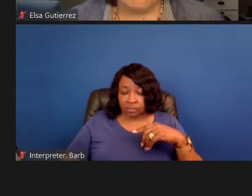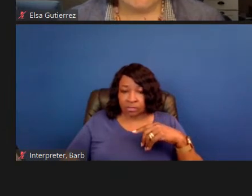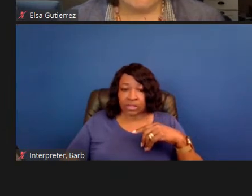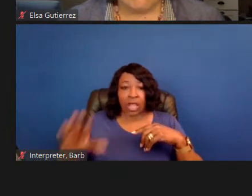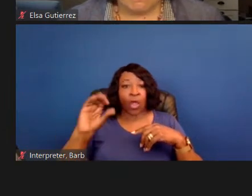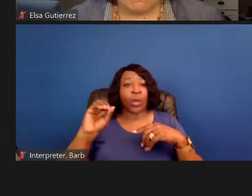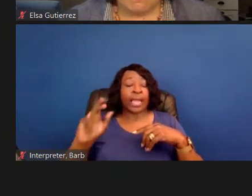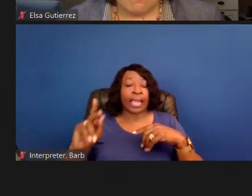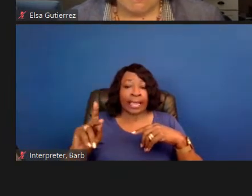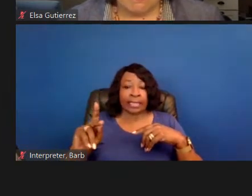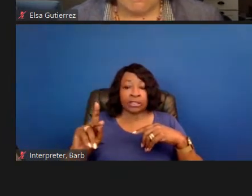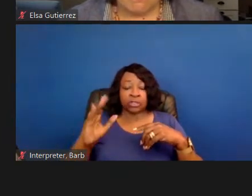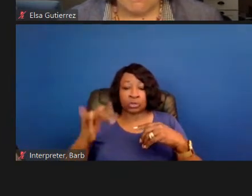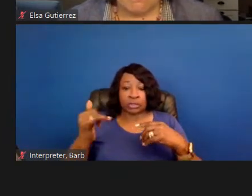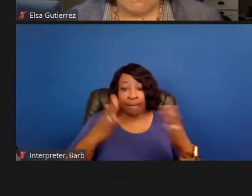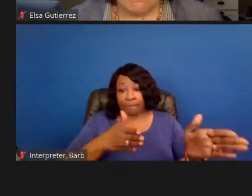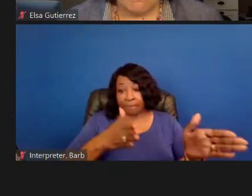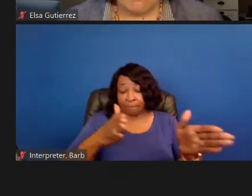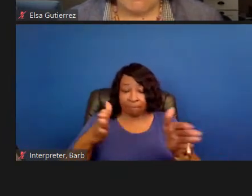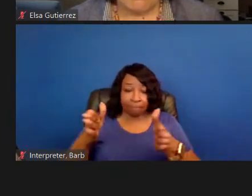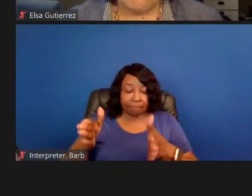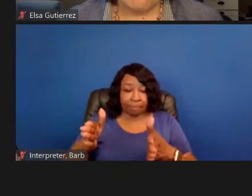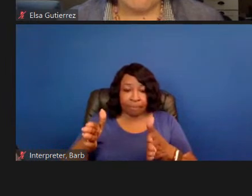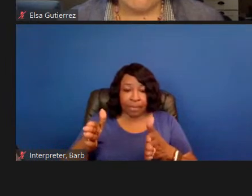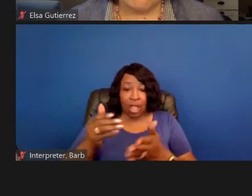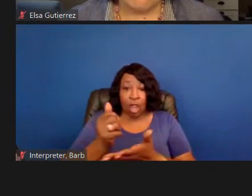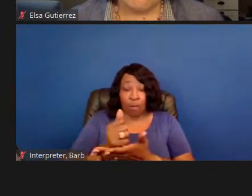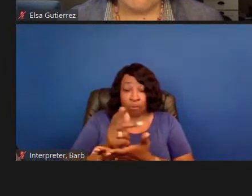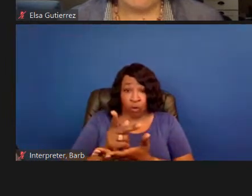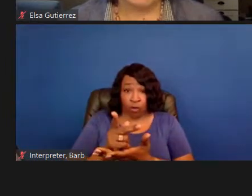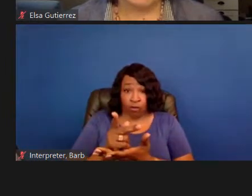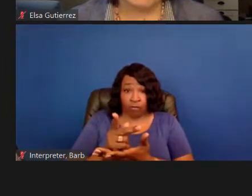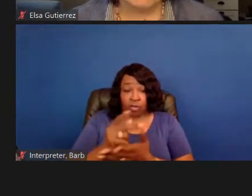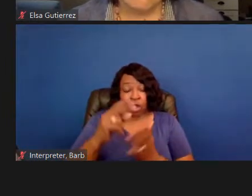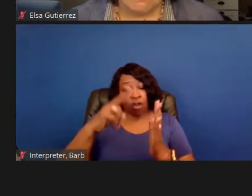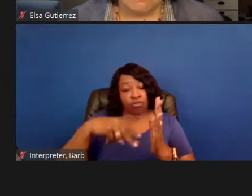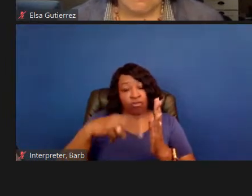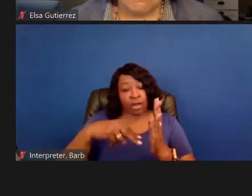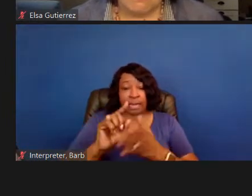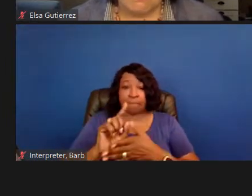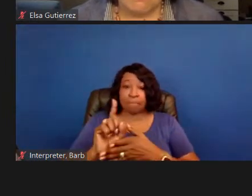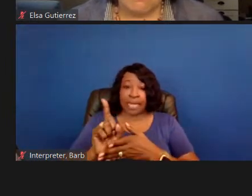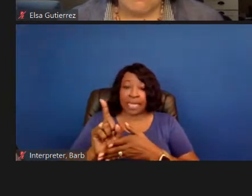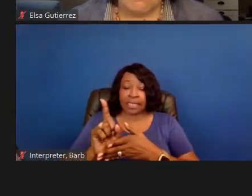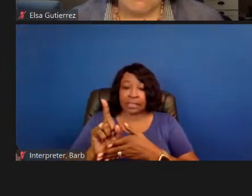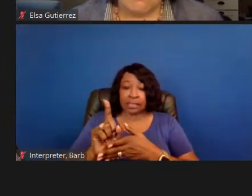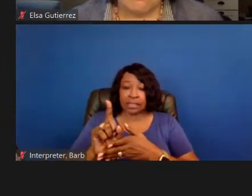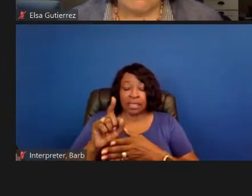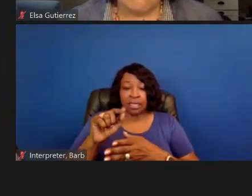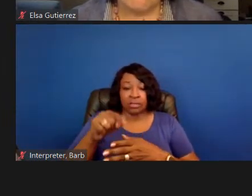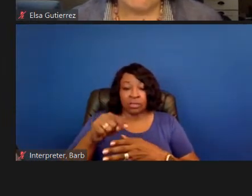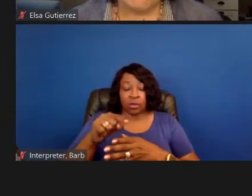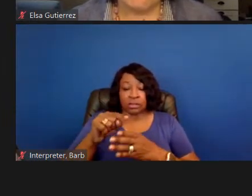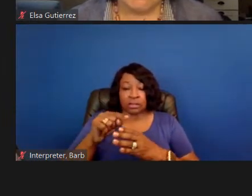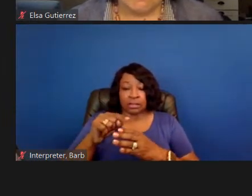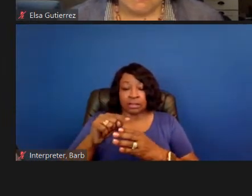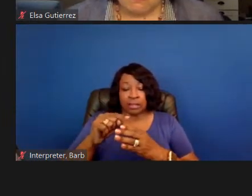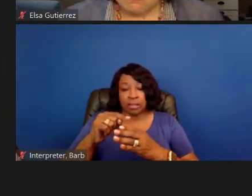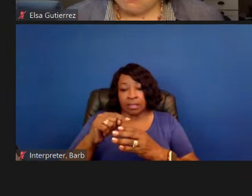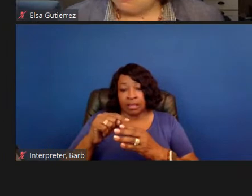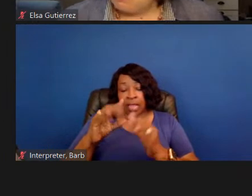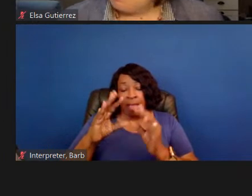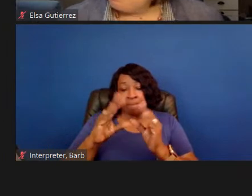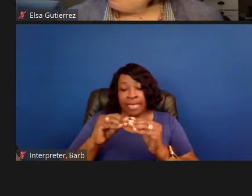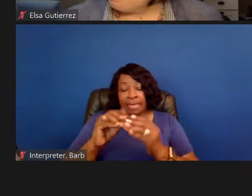All right, so moving on to the approval of meeting minutes. The meeting minutes were sent to all members prior